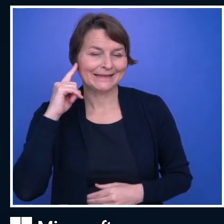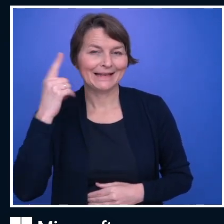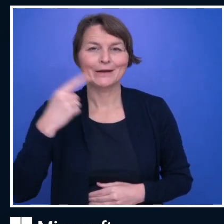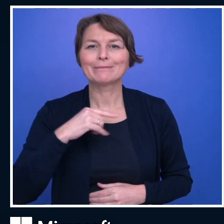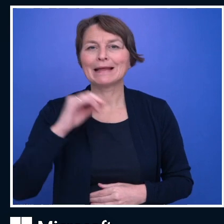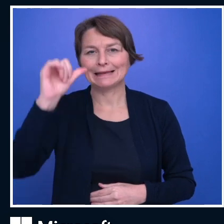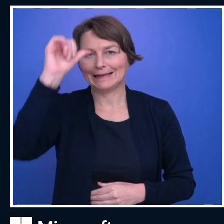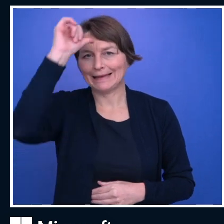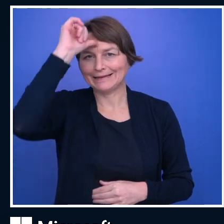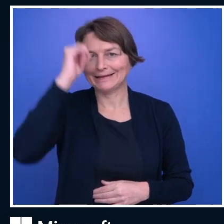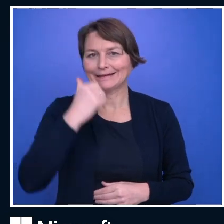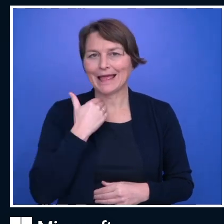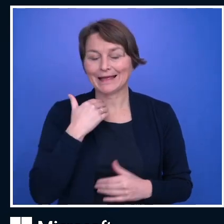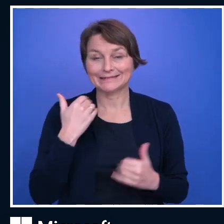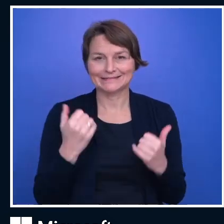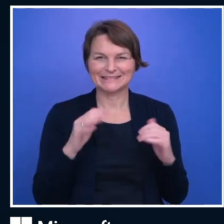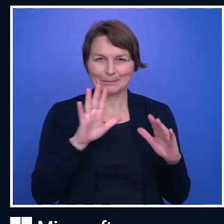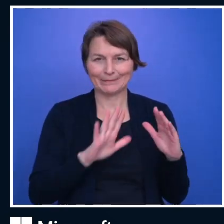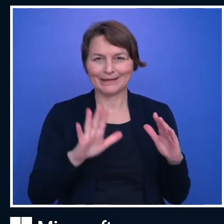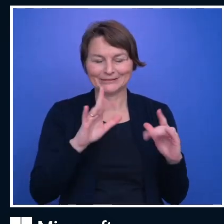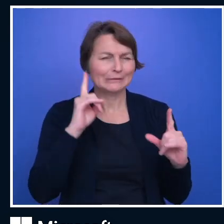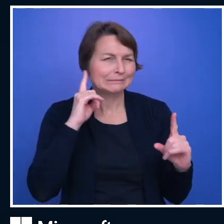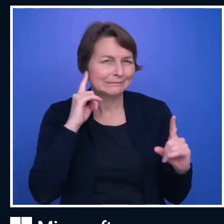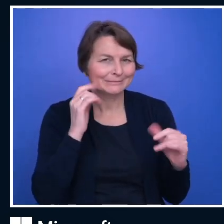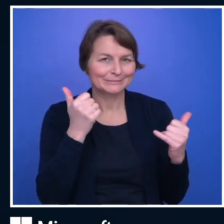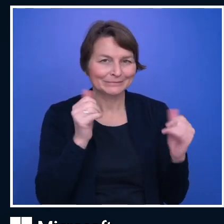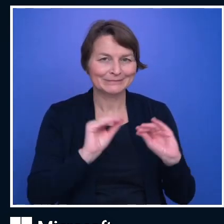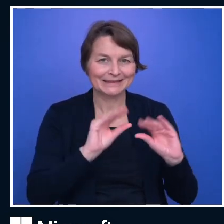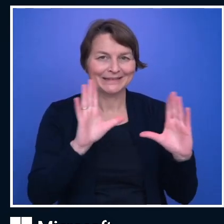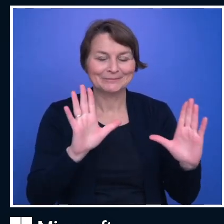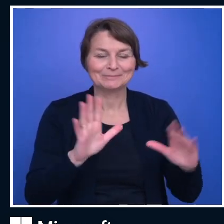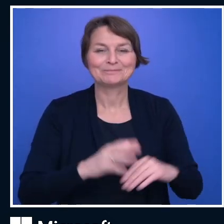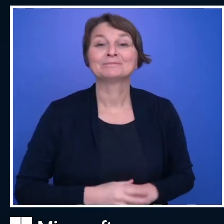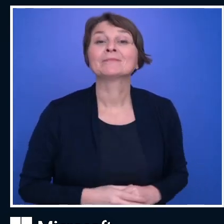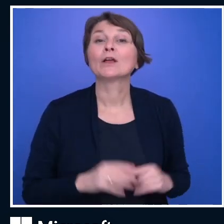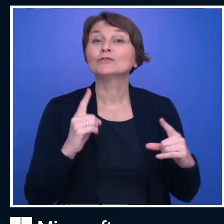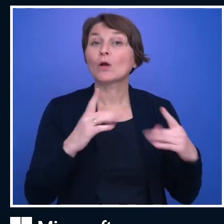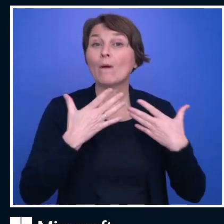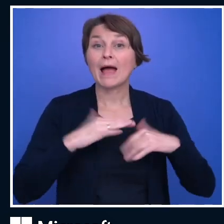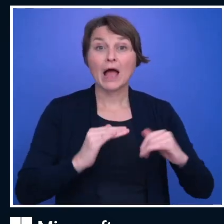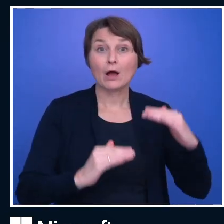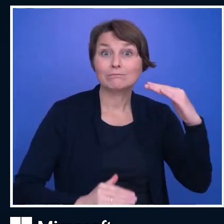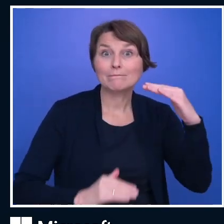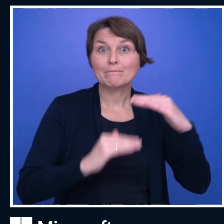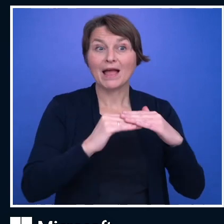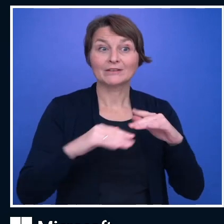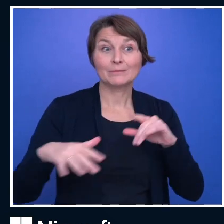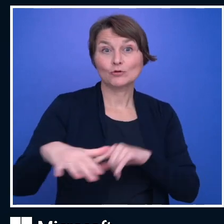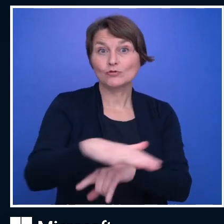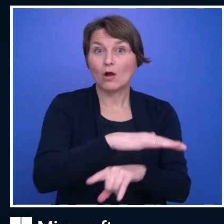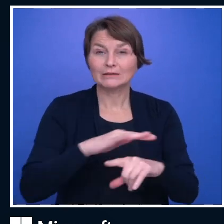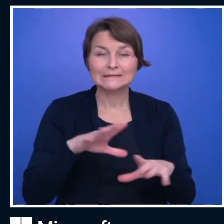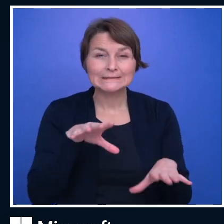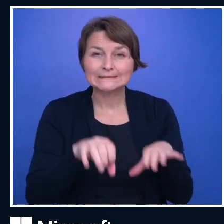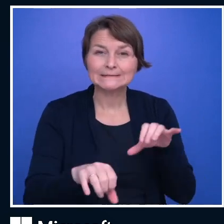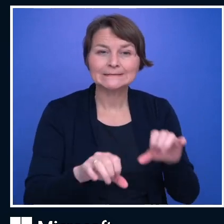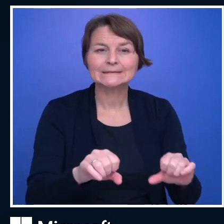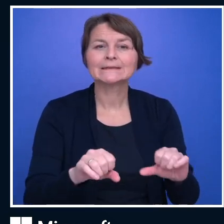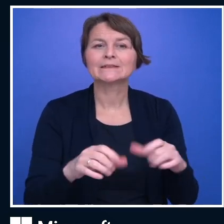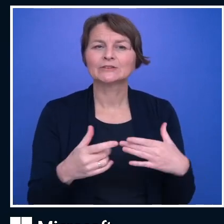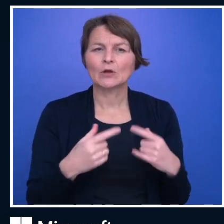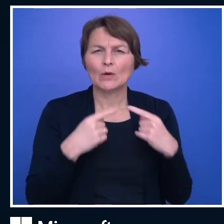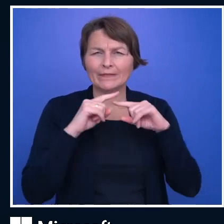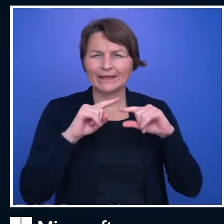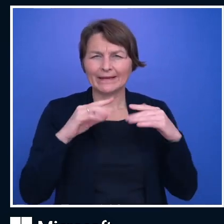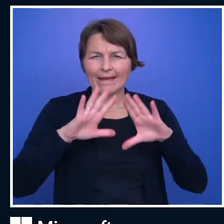maximum likelihoods concept. That's a lot of math goes into that as well. I've provided a link here, and you